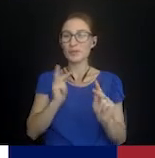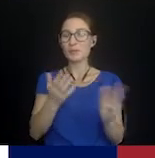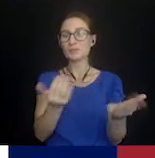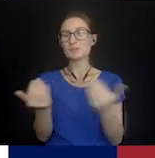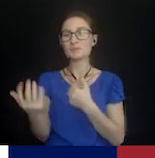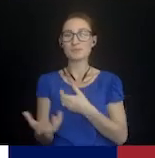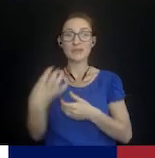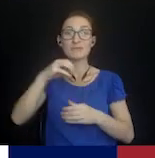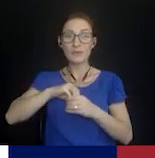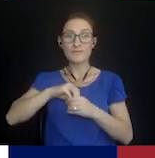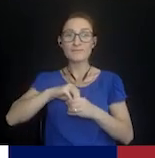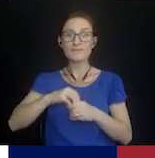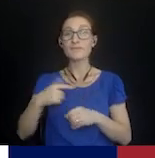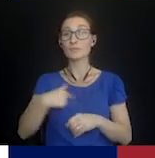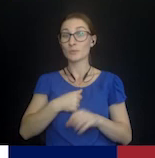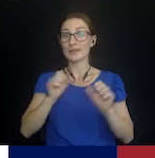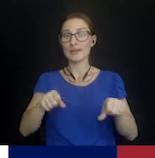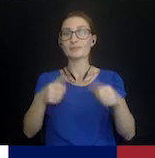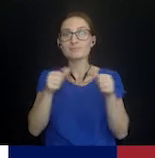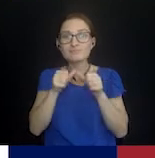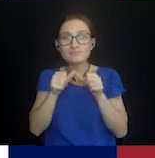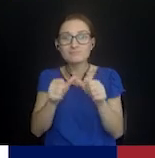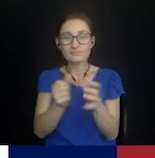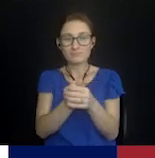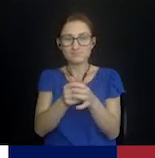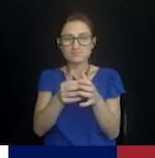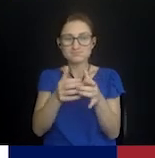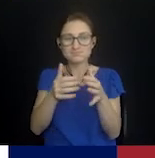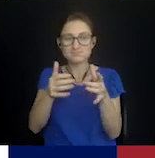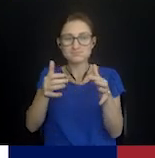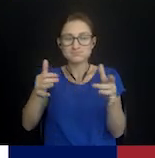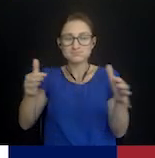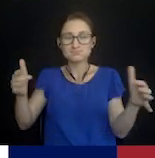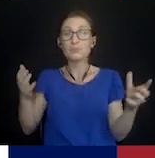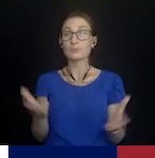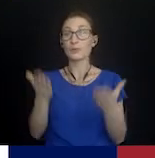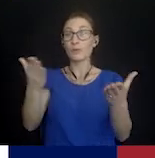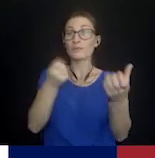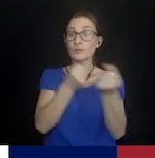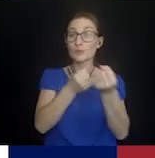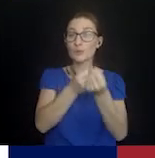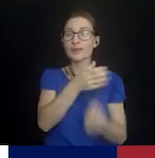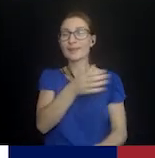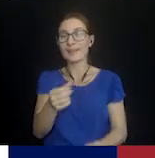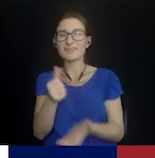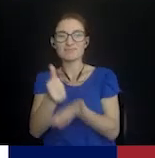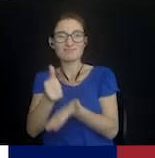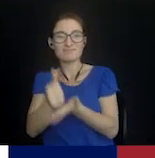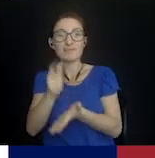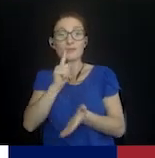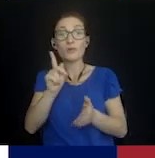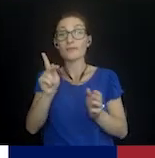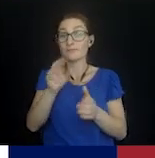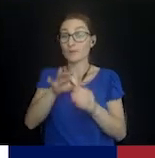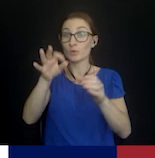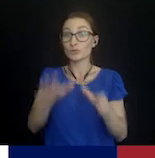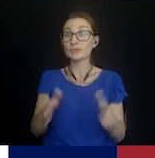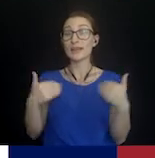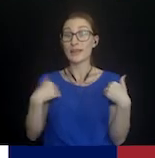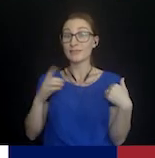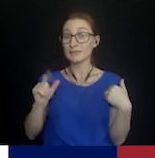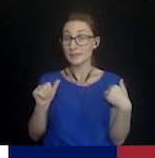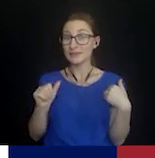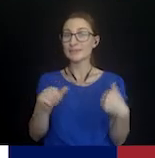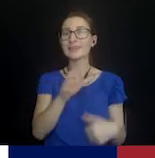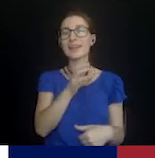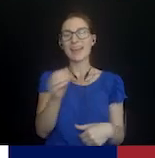involved and that we will be able to continue to grow, continue to offer that support and assistance for voters with disabilities, and work